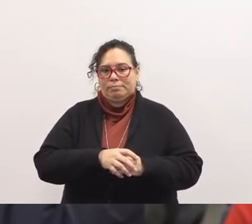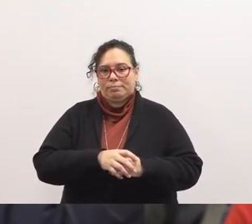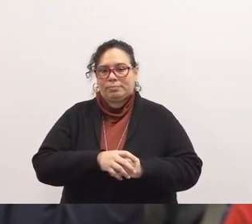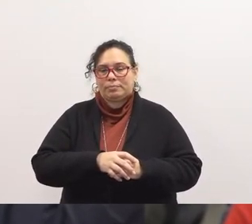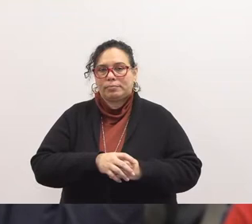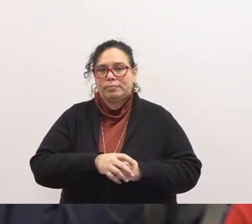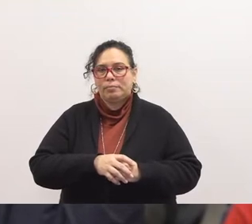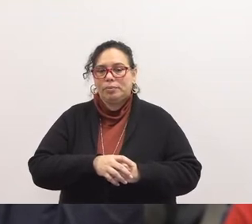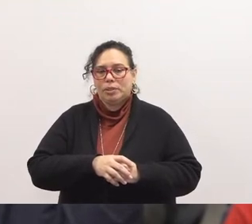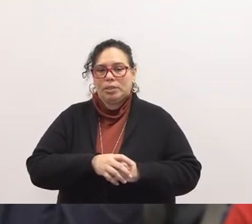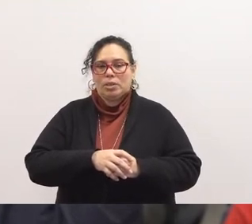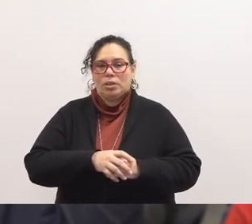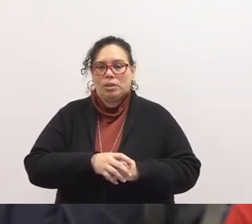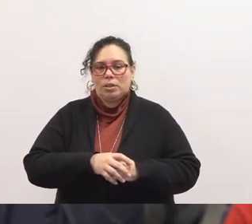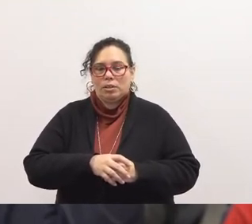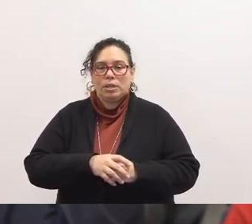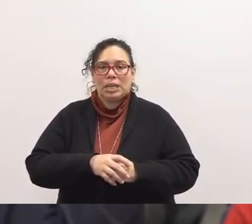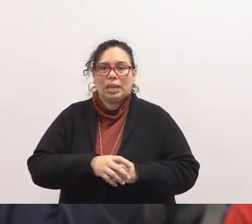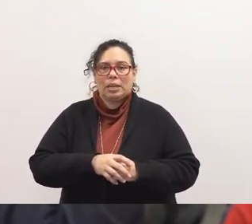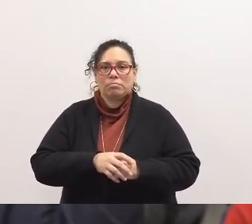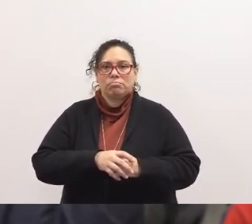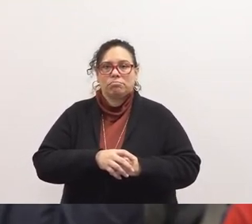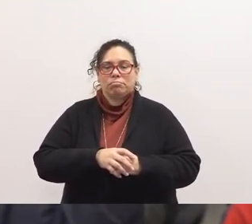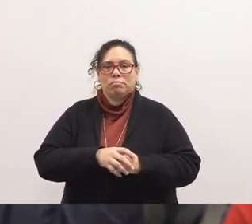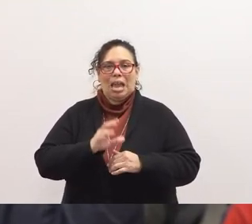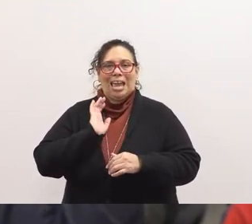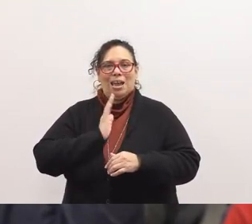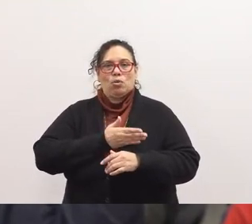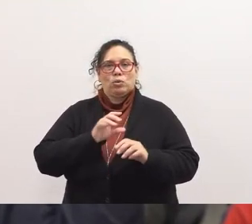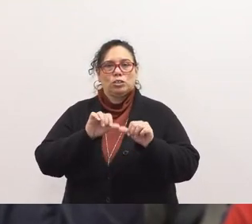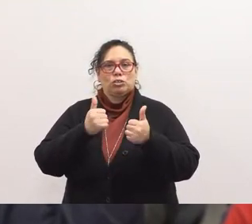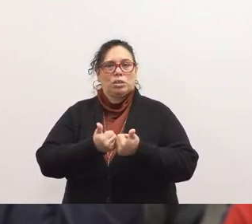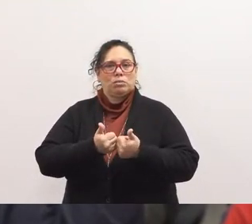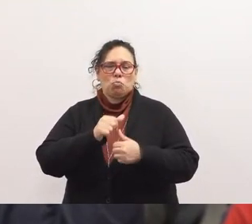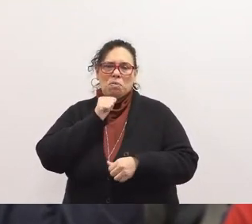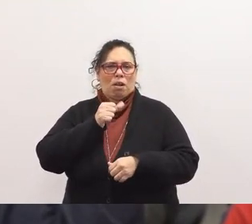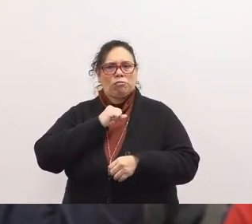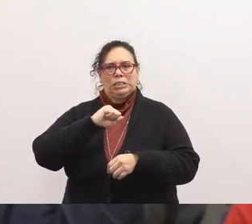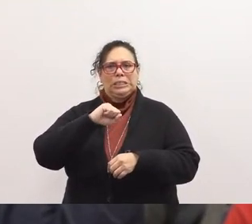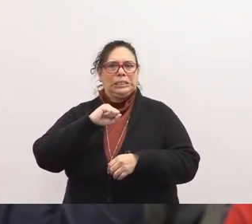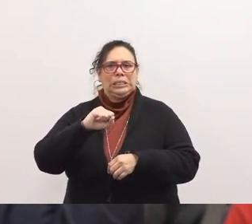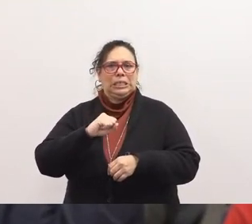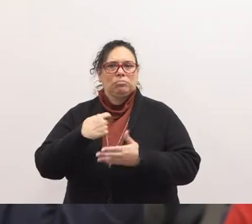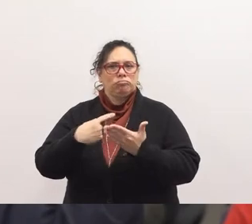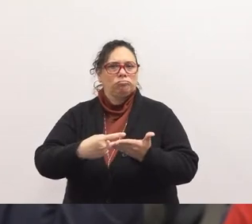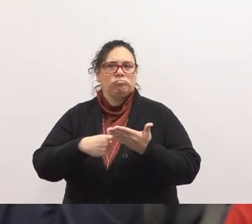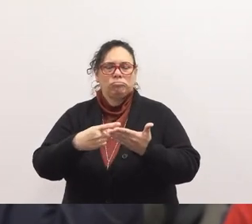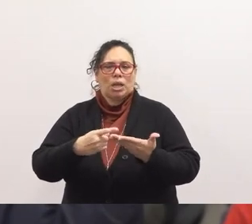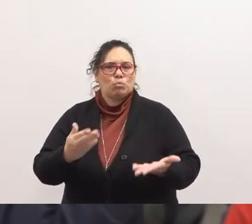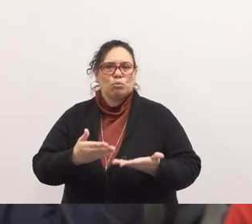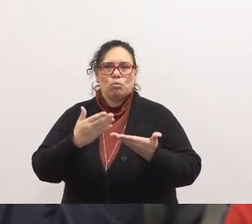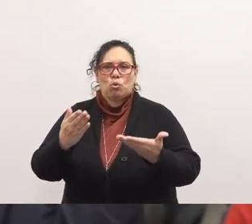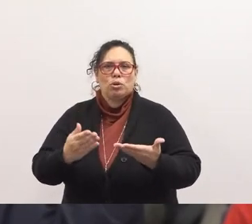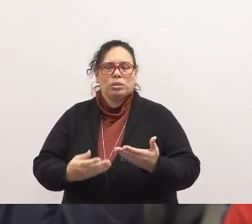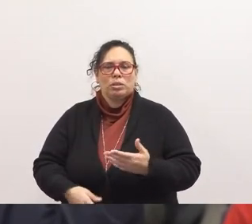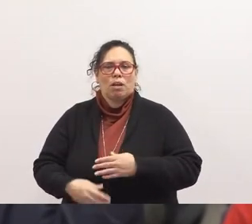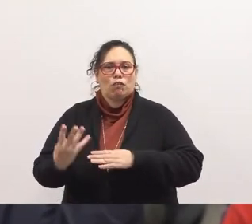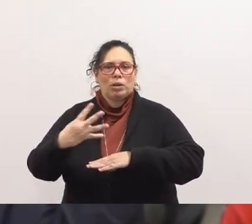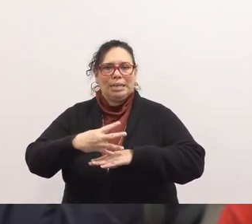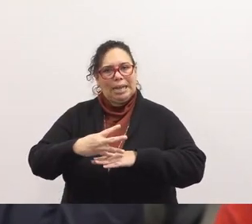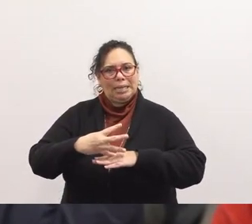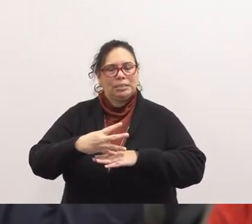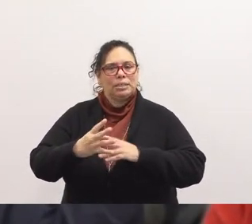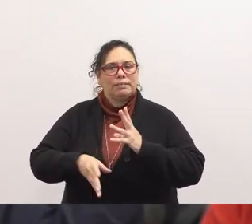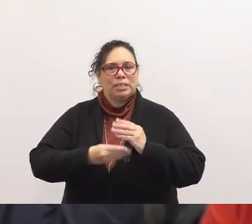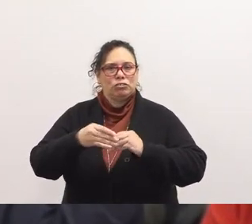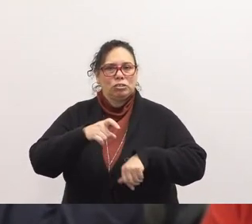We have not, as an association, resisted talking about this proposed 4 days of additional